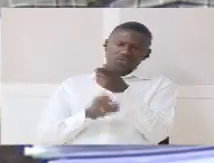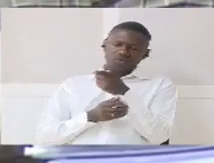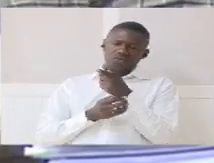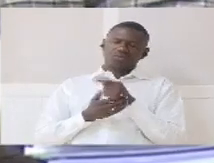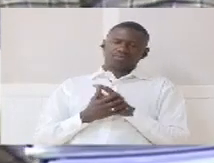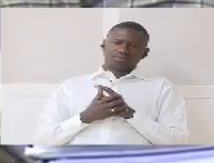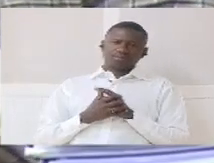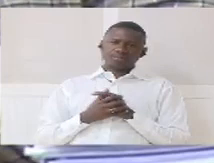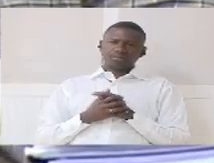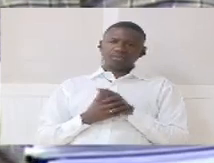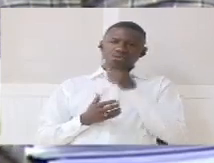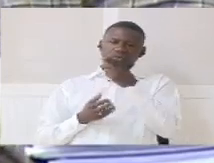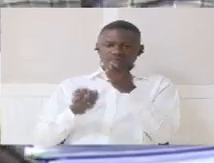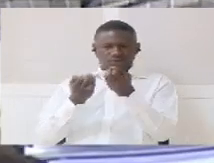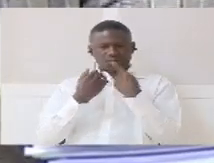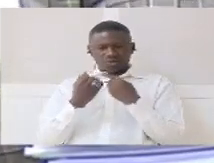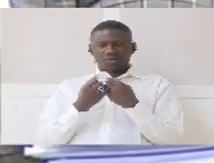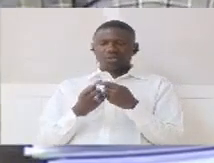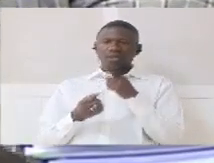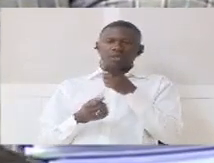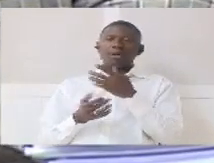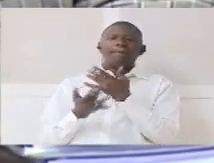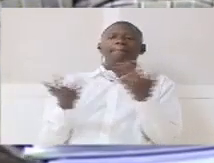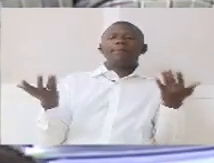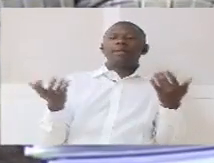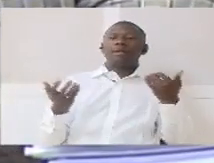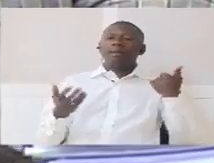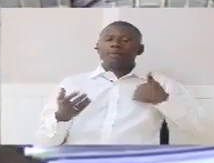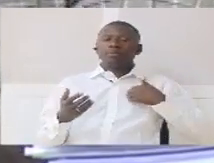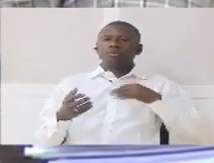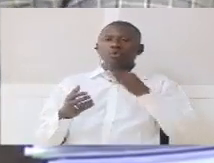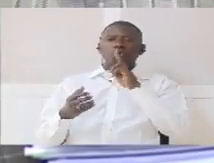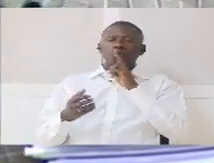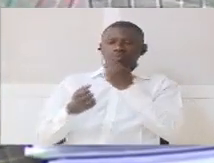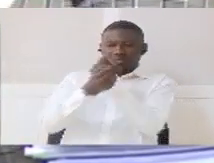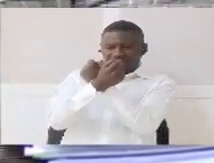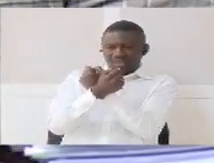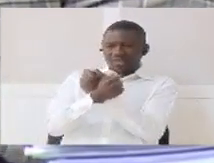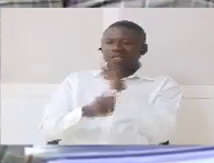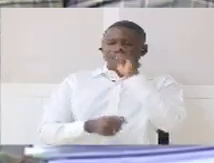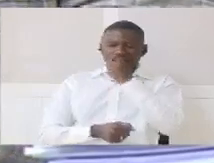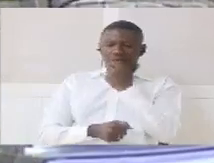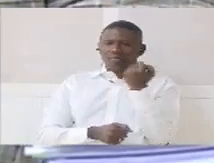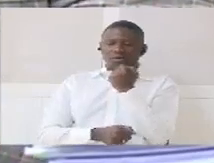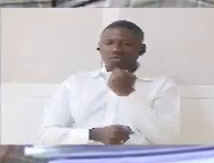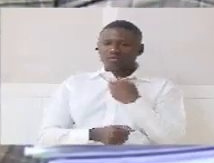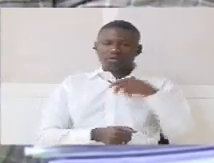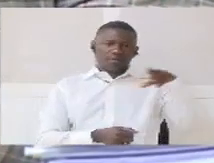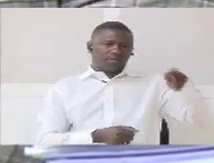you. You have told us that many inmates were dying because of the pap.